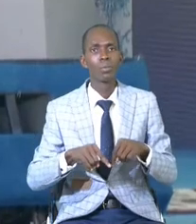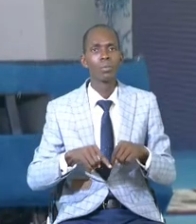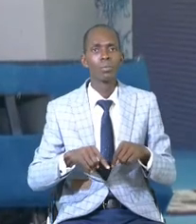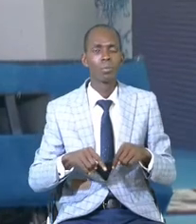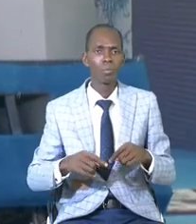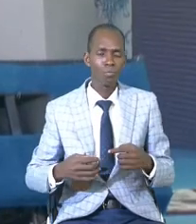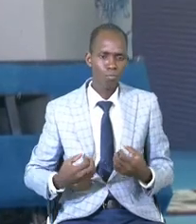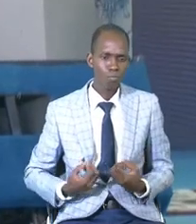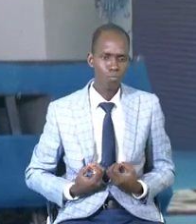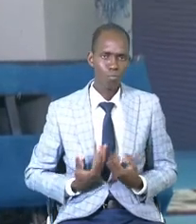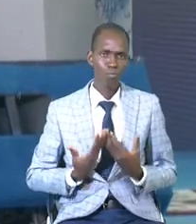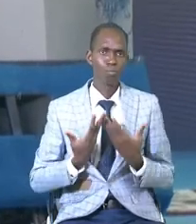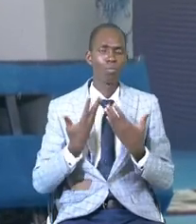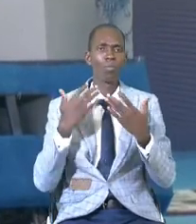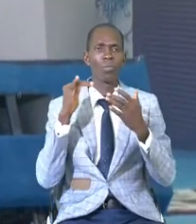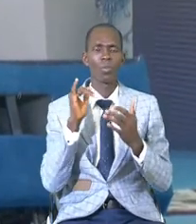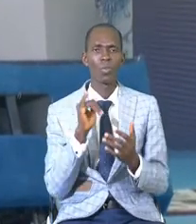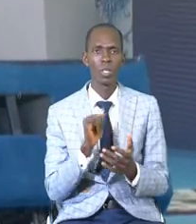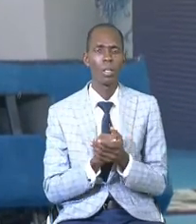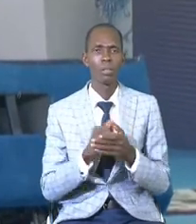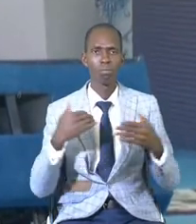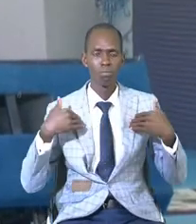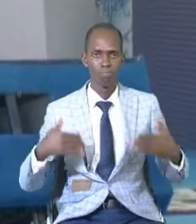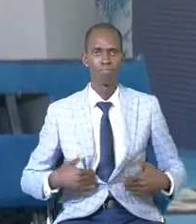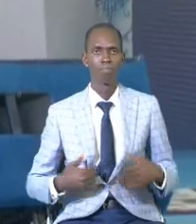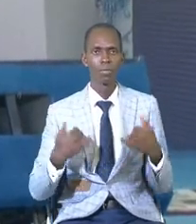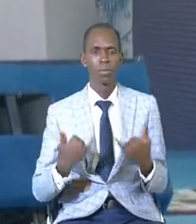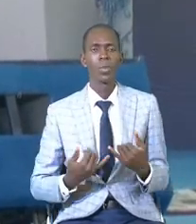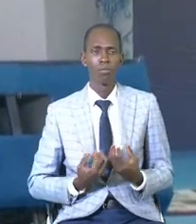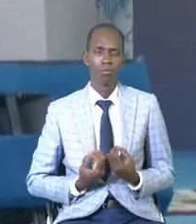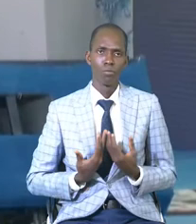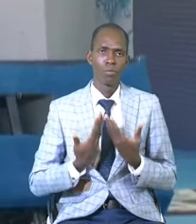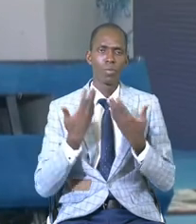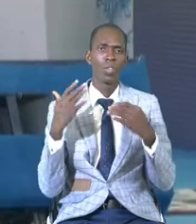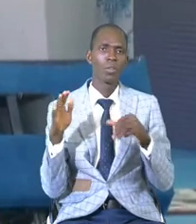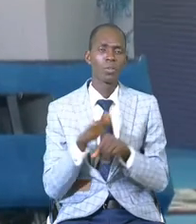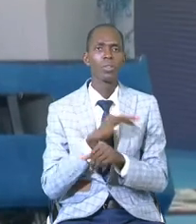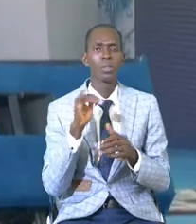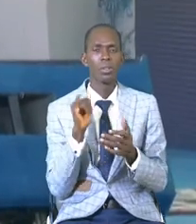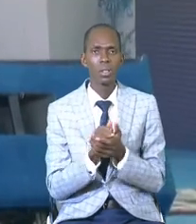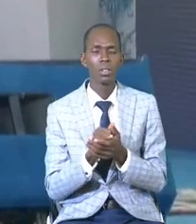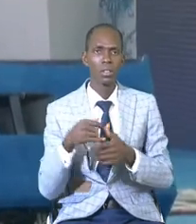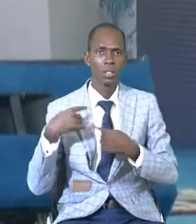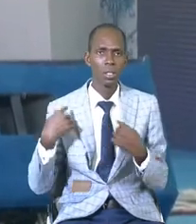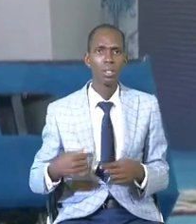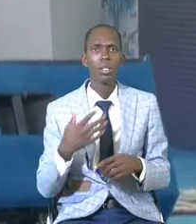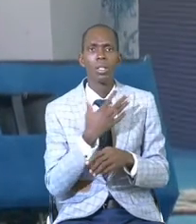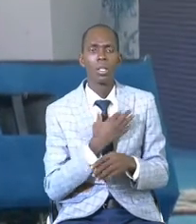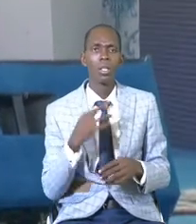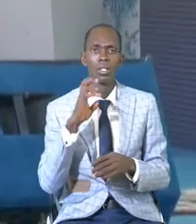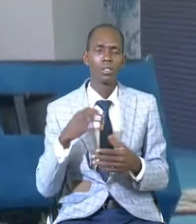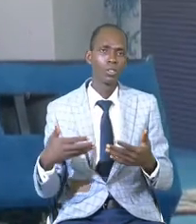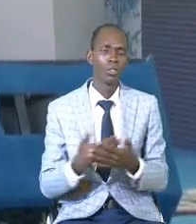battery. Refill that container and renew that strength in your